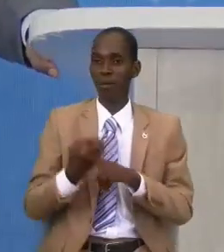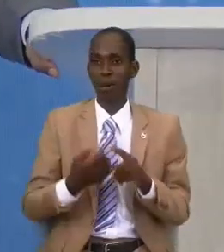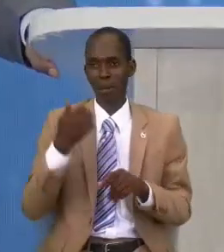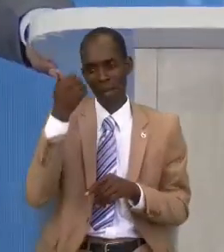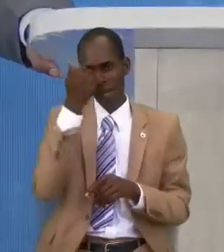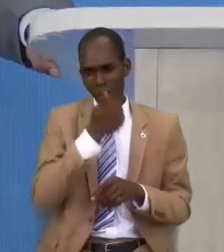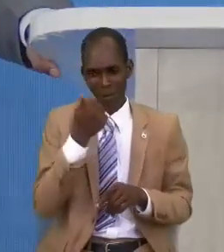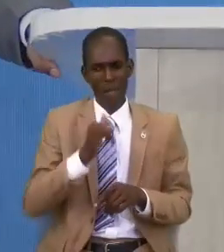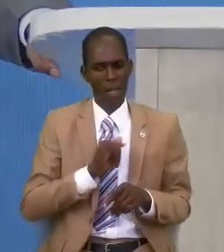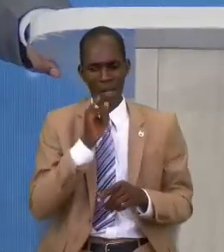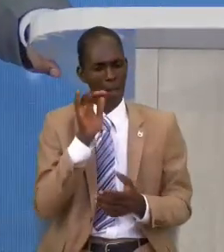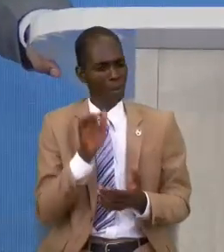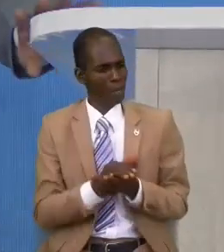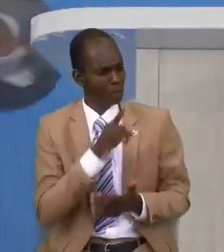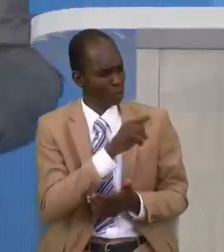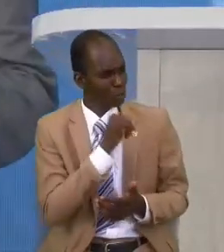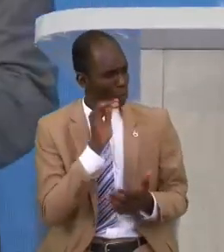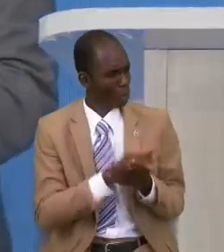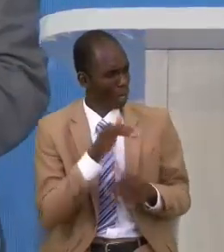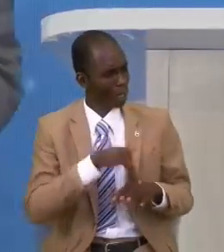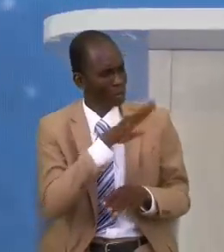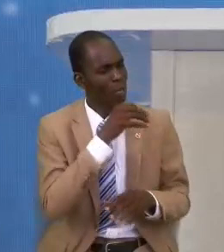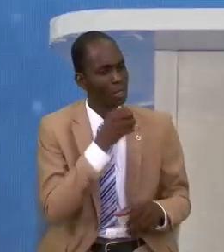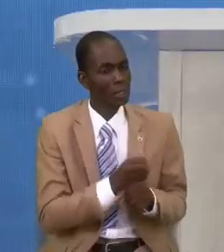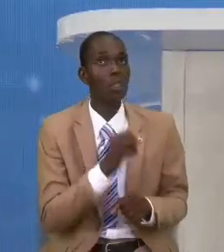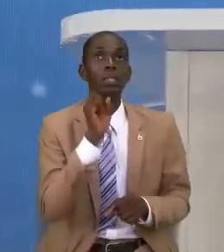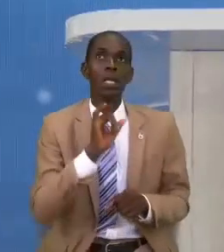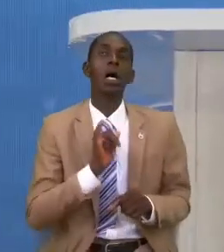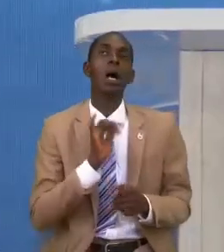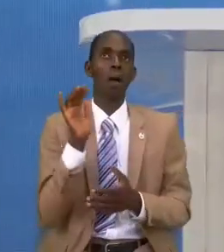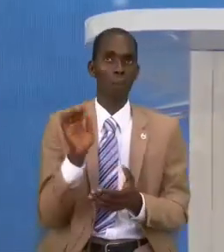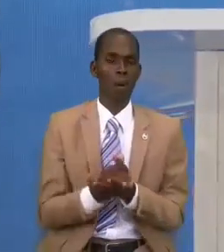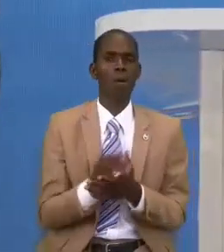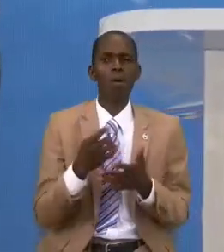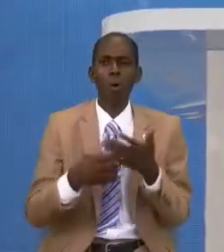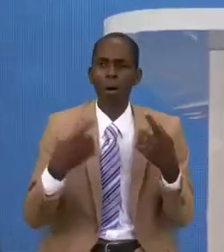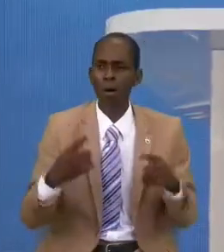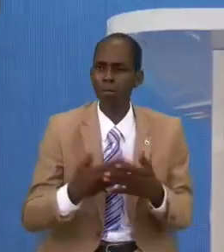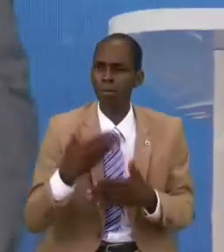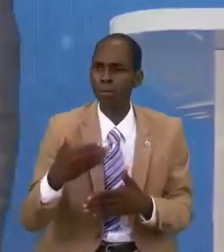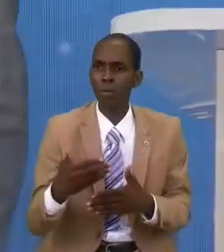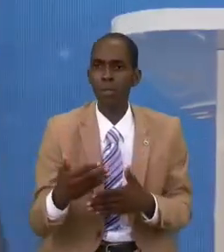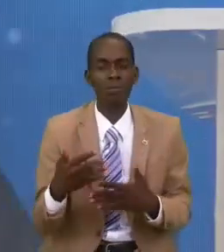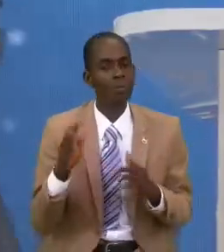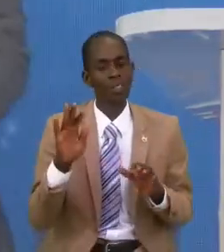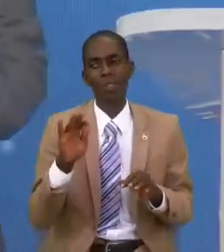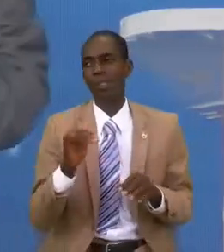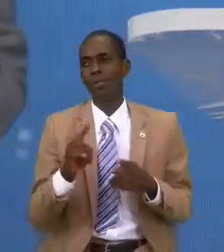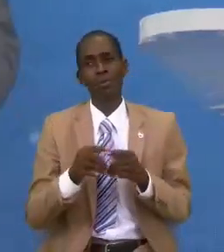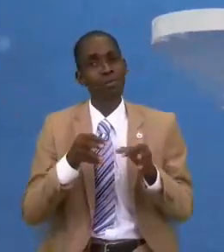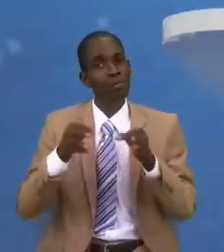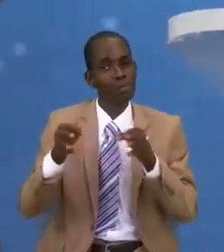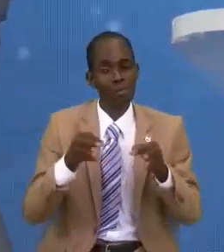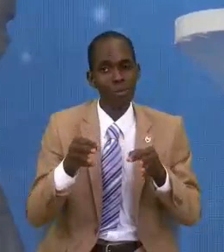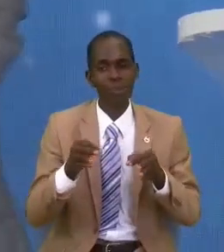got married. What happened? He said, to tell you, I'm brokenhearted. I said, tell me. I said,